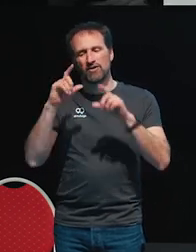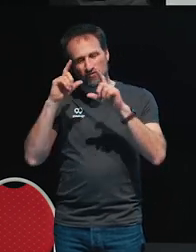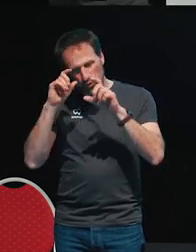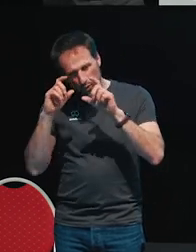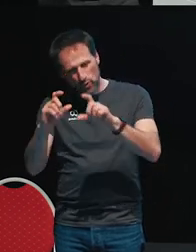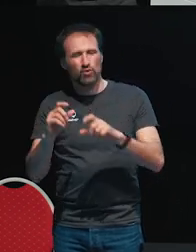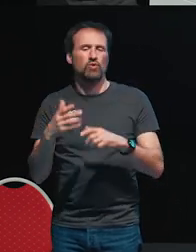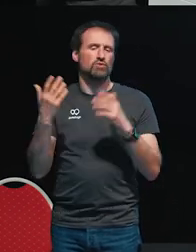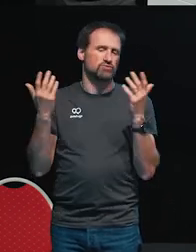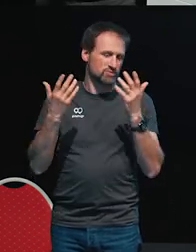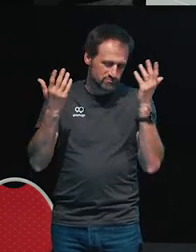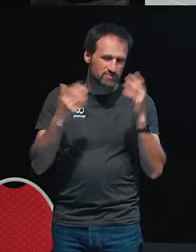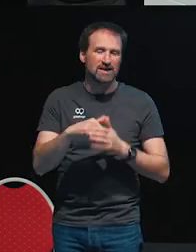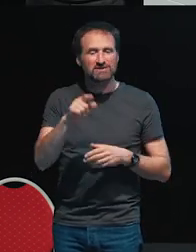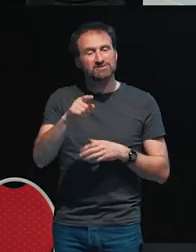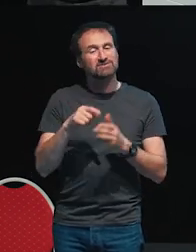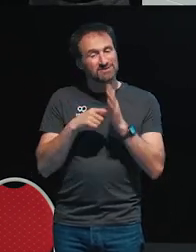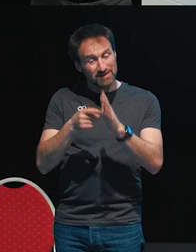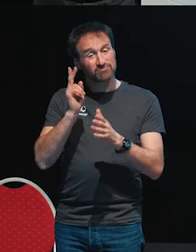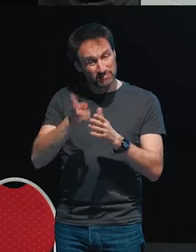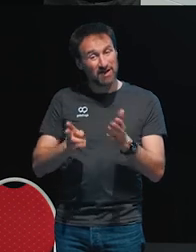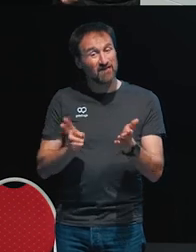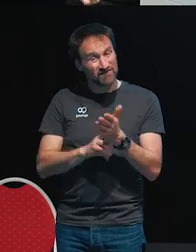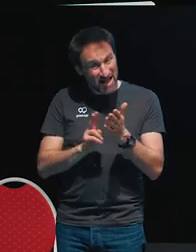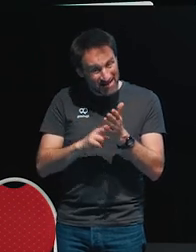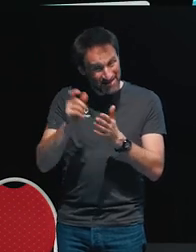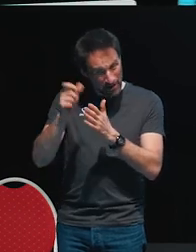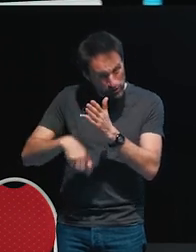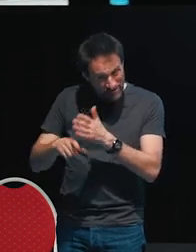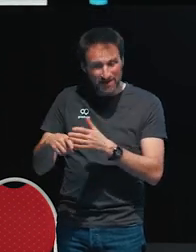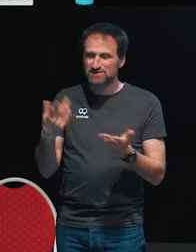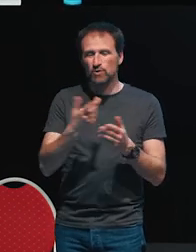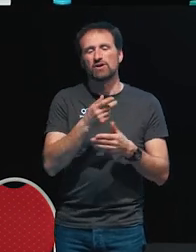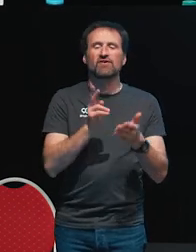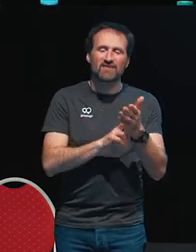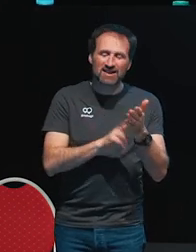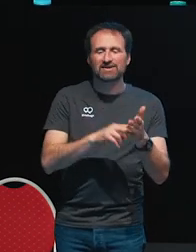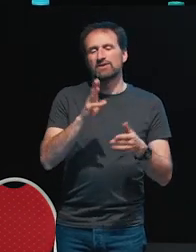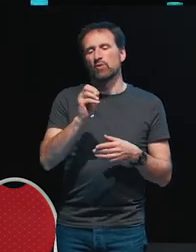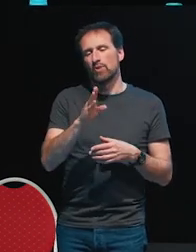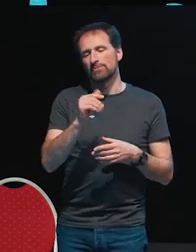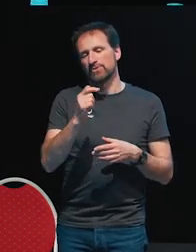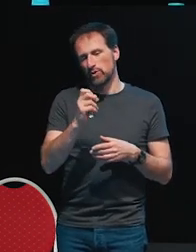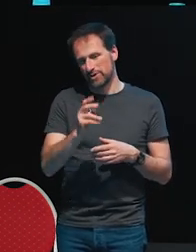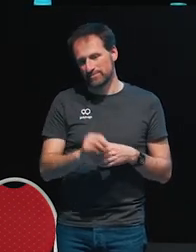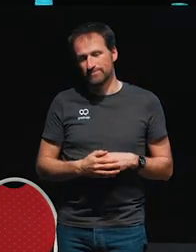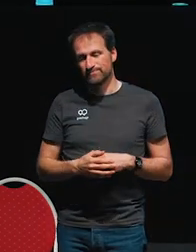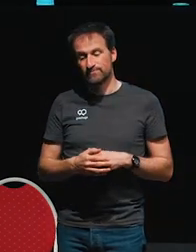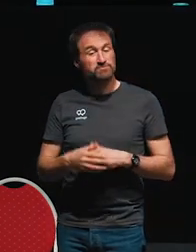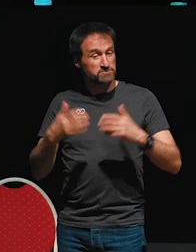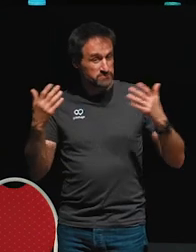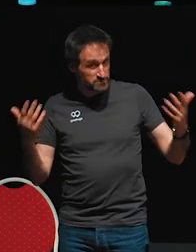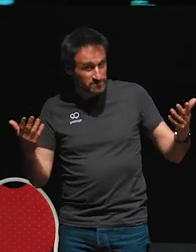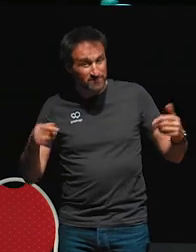ID, it's a valid passport, or it's a valid JSON Web Token, right? So let's see it in action.